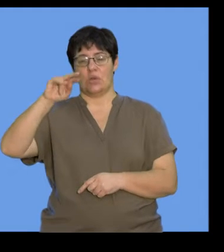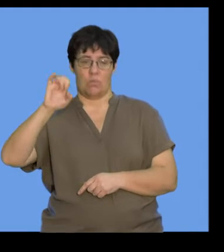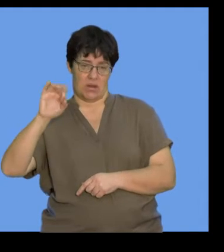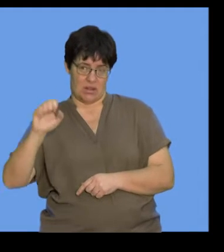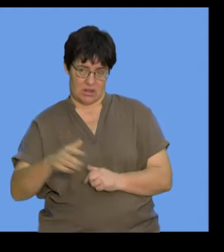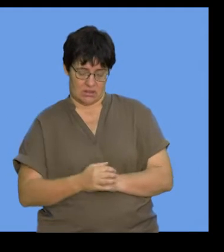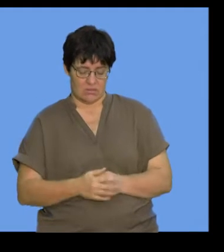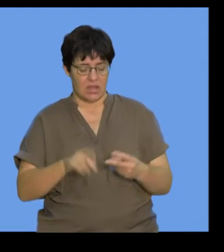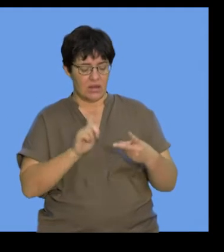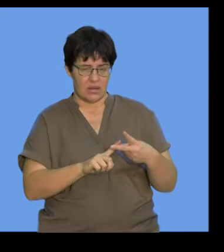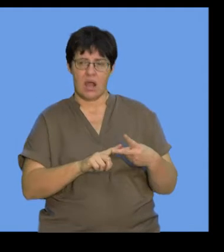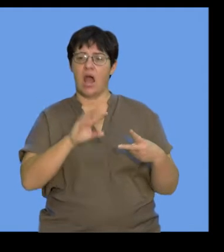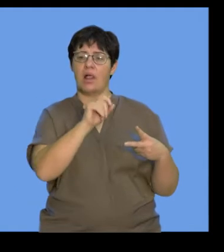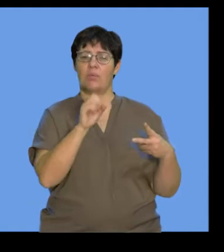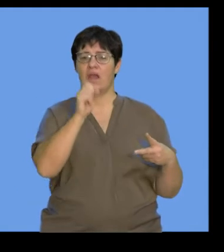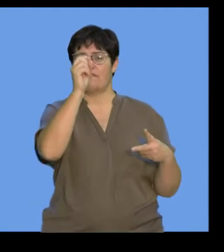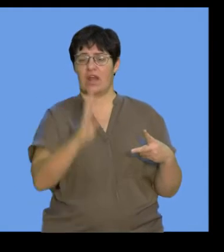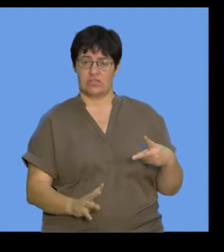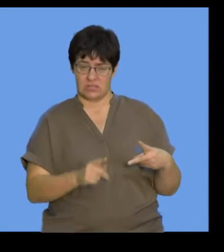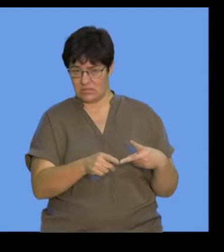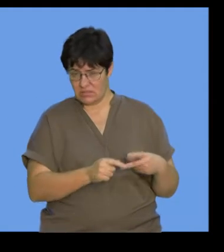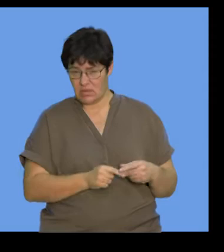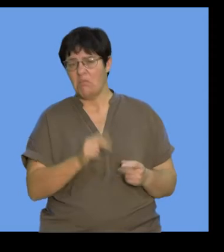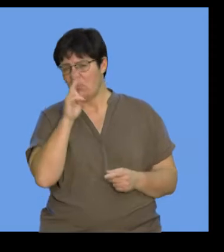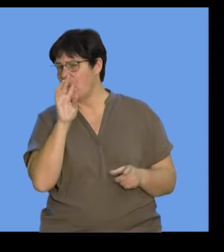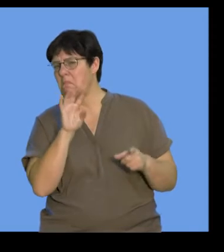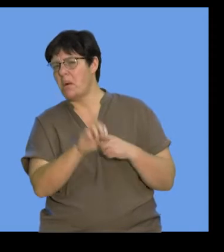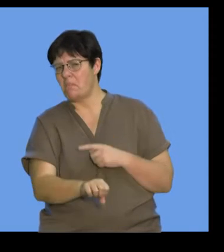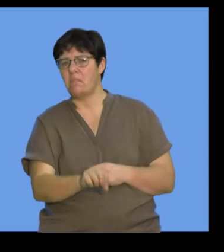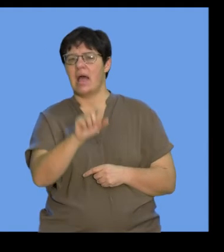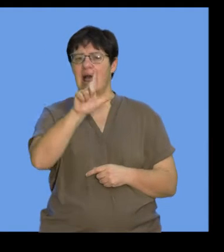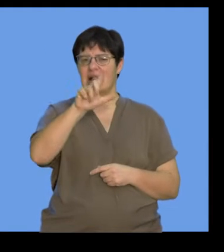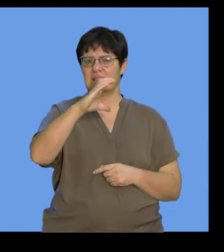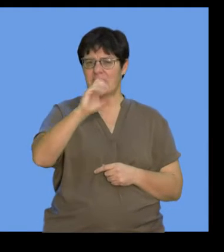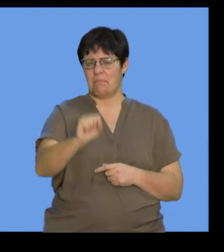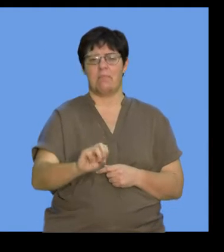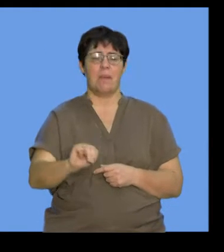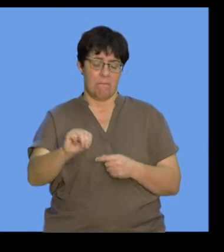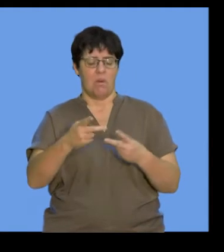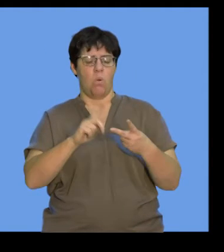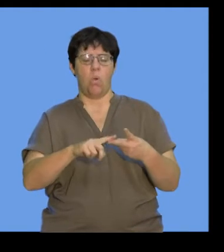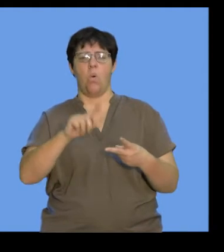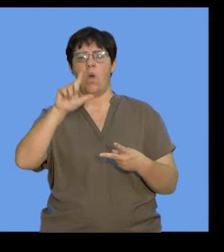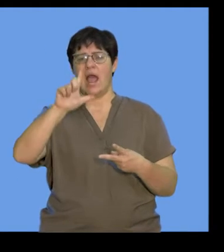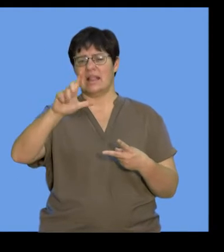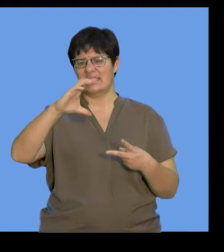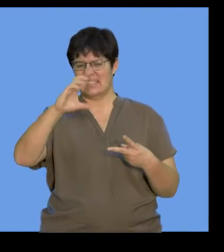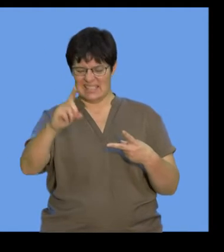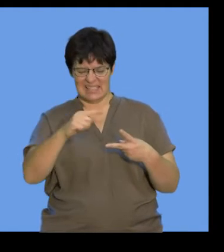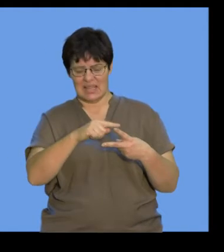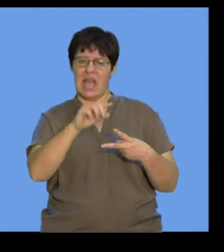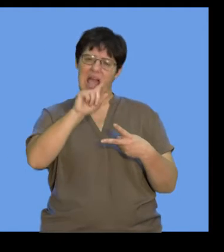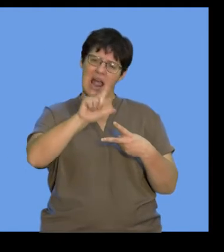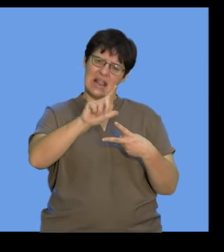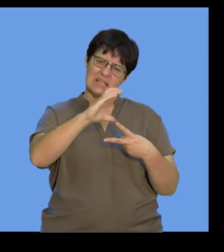algebraic fractions. That has to do with finding the LCM or the LCD and trying to then simplify